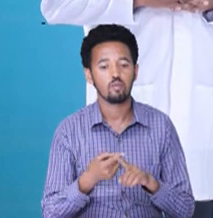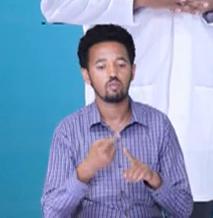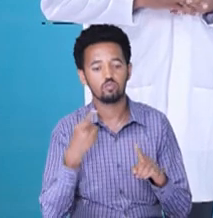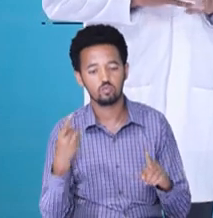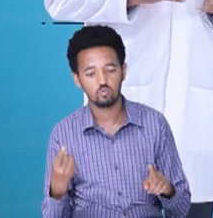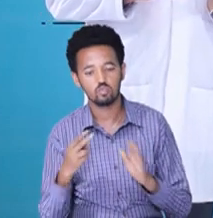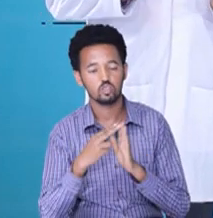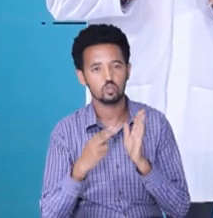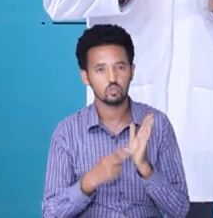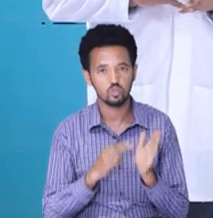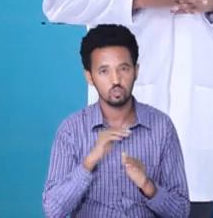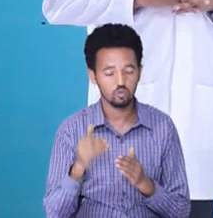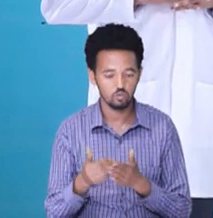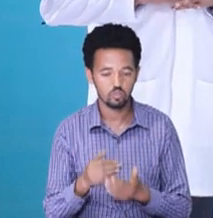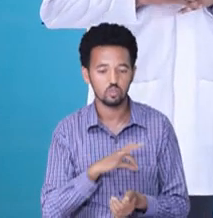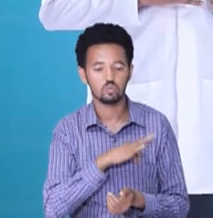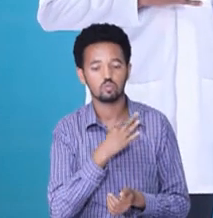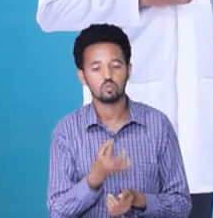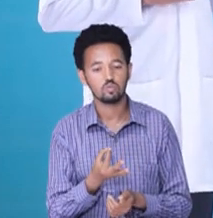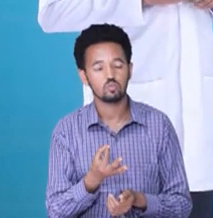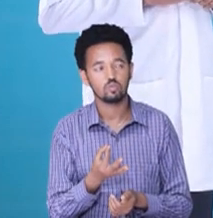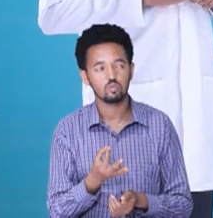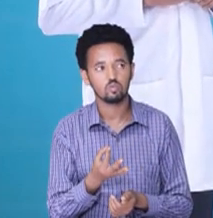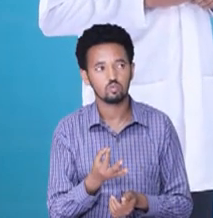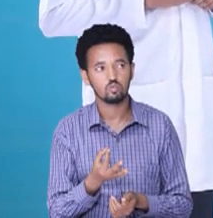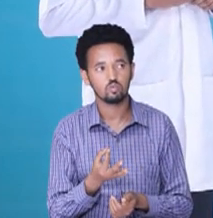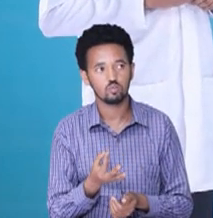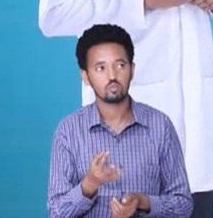the unity of all French people. Then